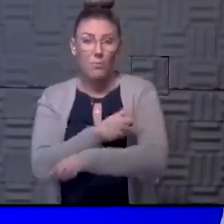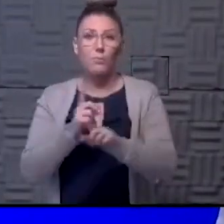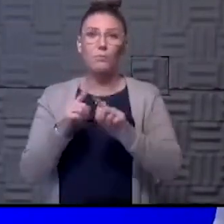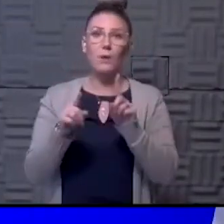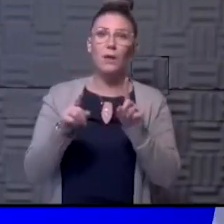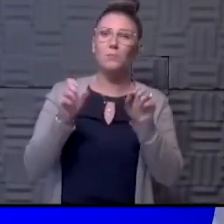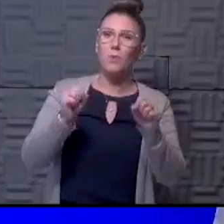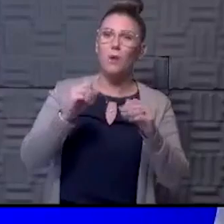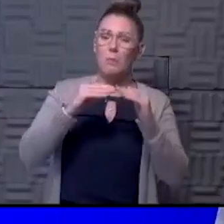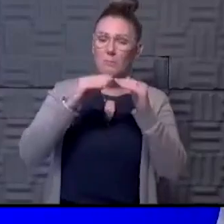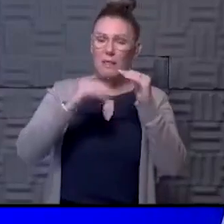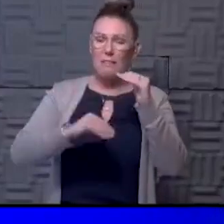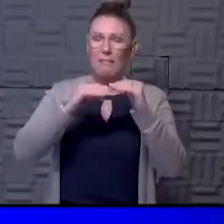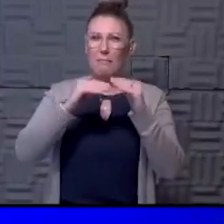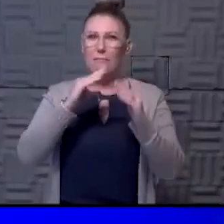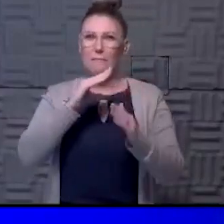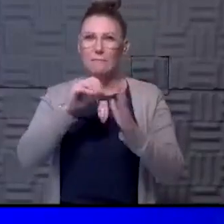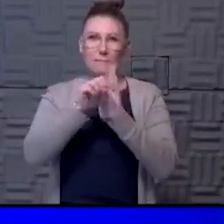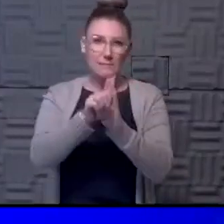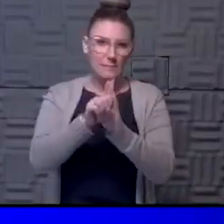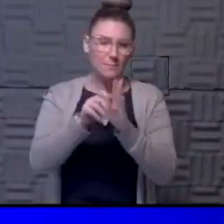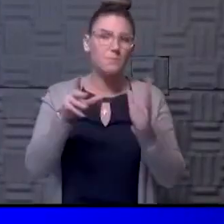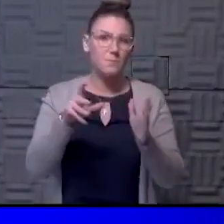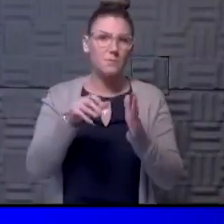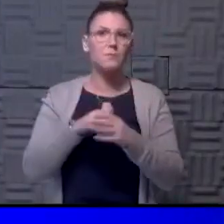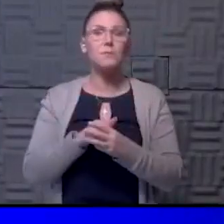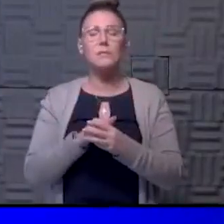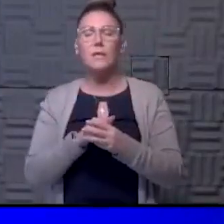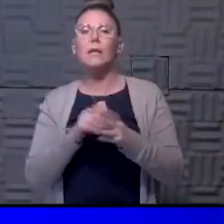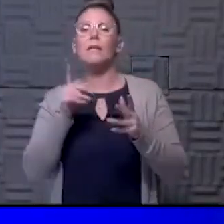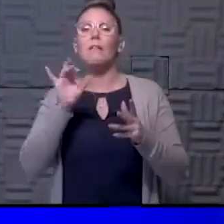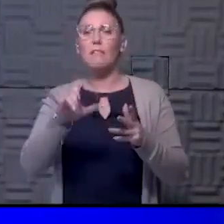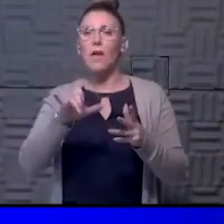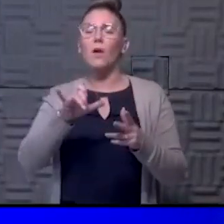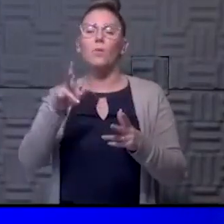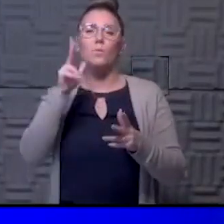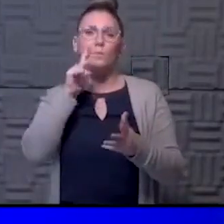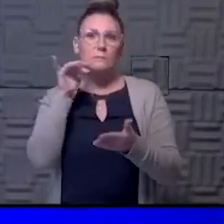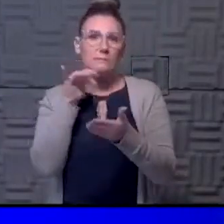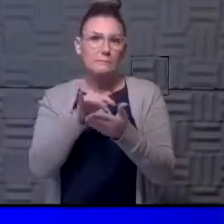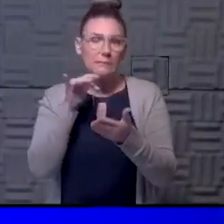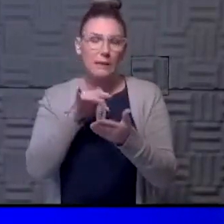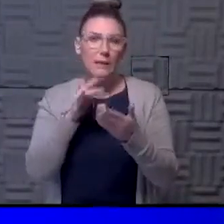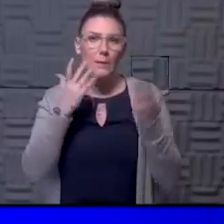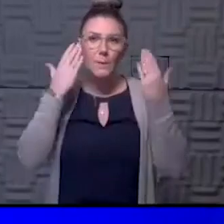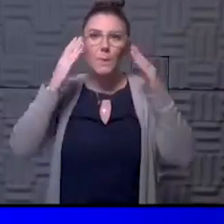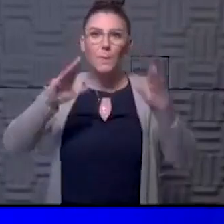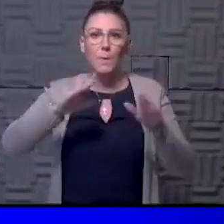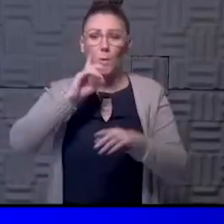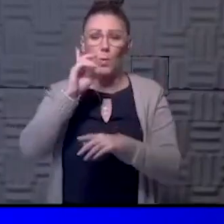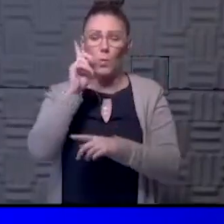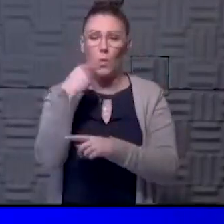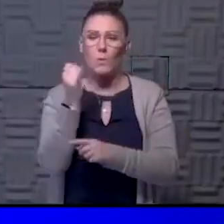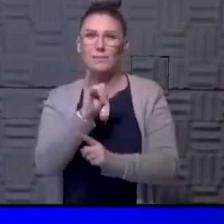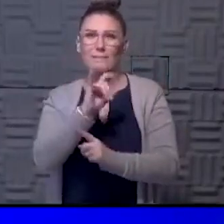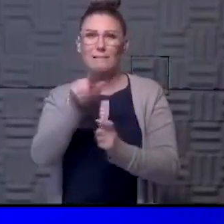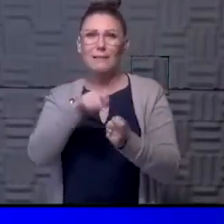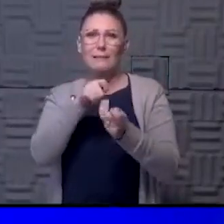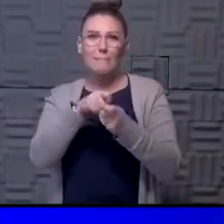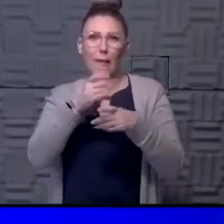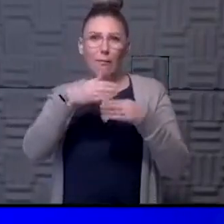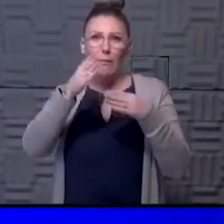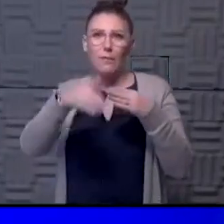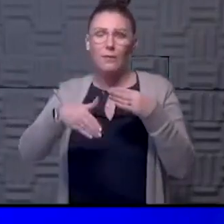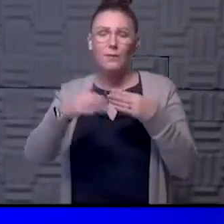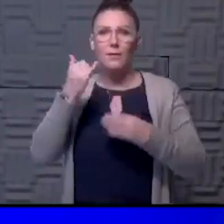be even less symptoms after that second. So that is not unheard of. That was studied, that was looked at. We don't know what exactly the consequences are. If it's